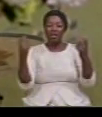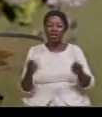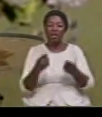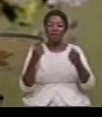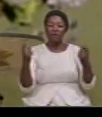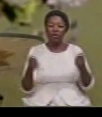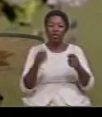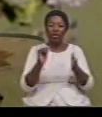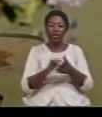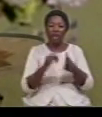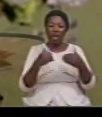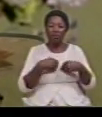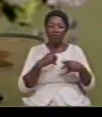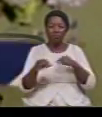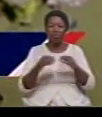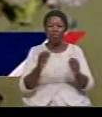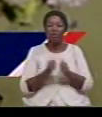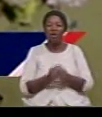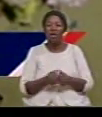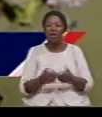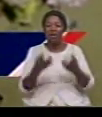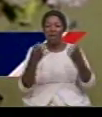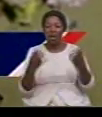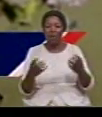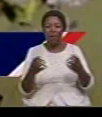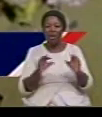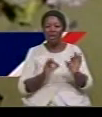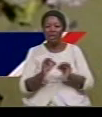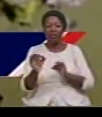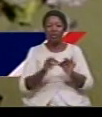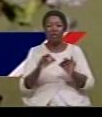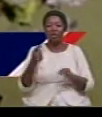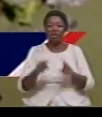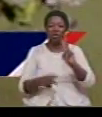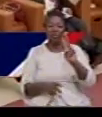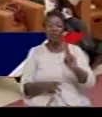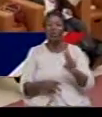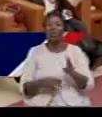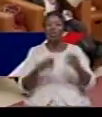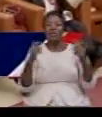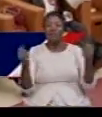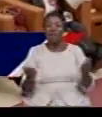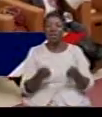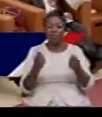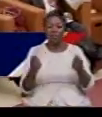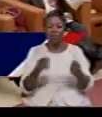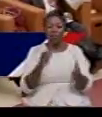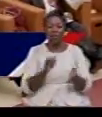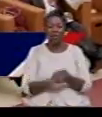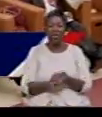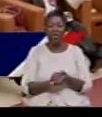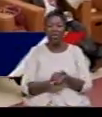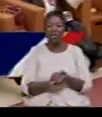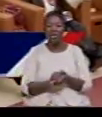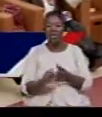of lepers in Israel and their purposes. Any hands there?